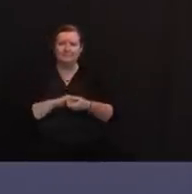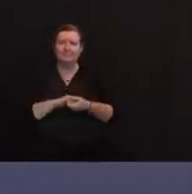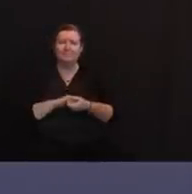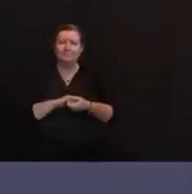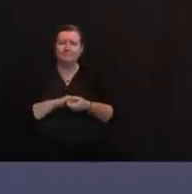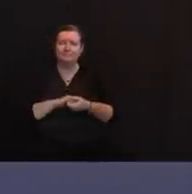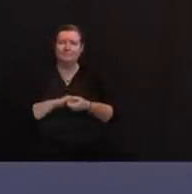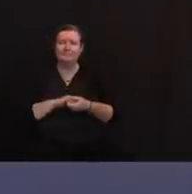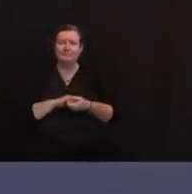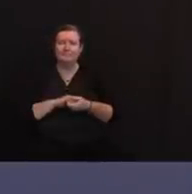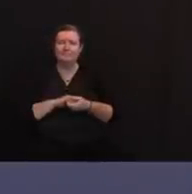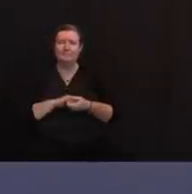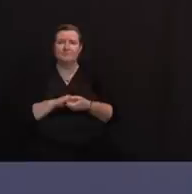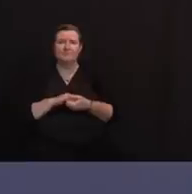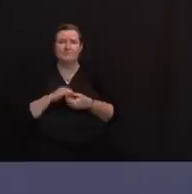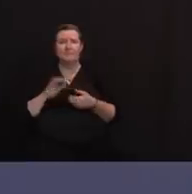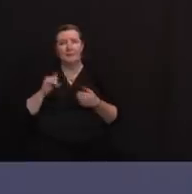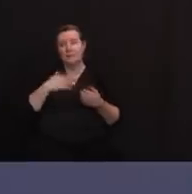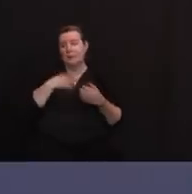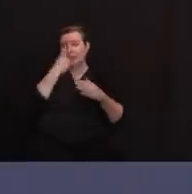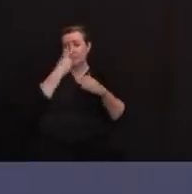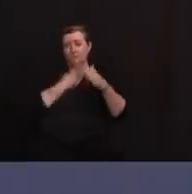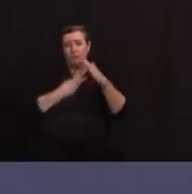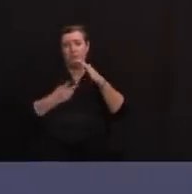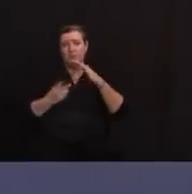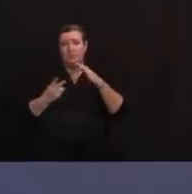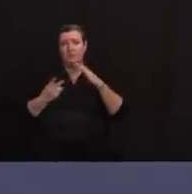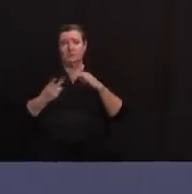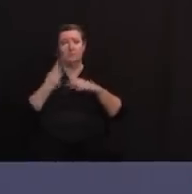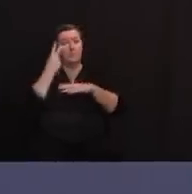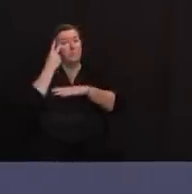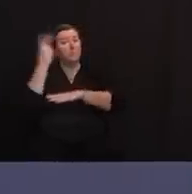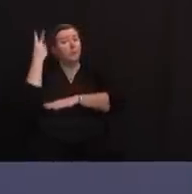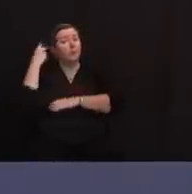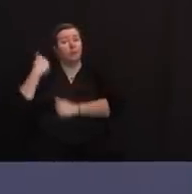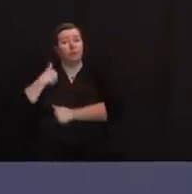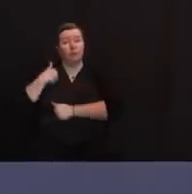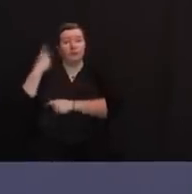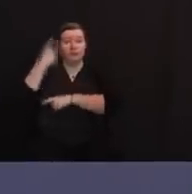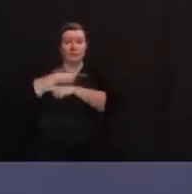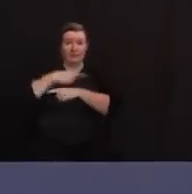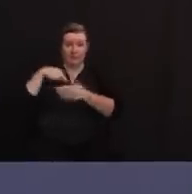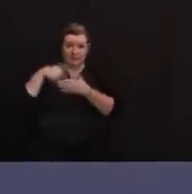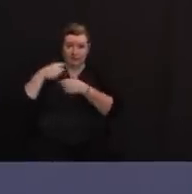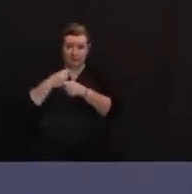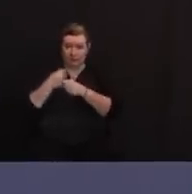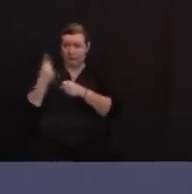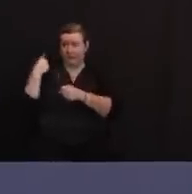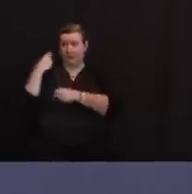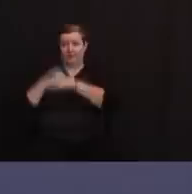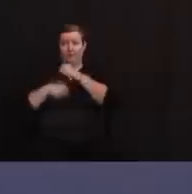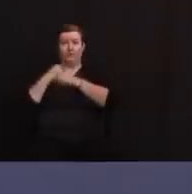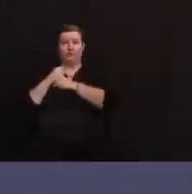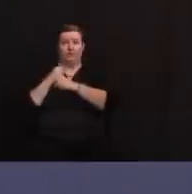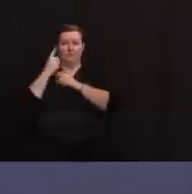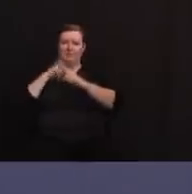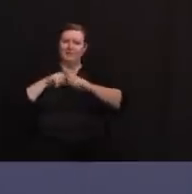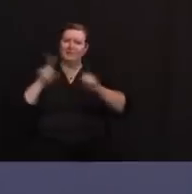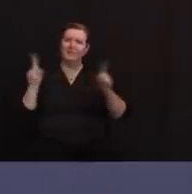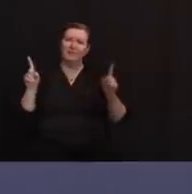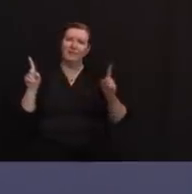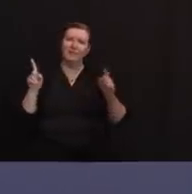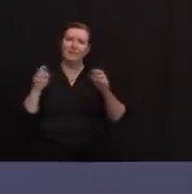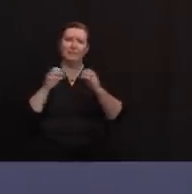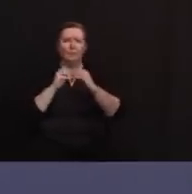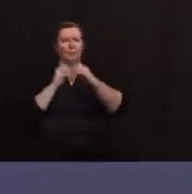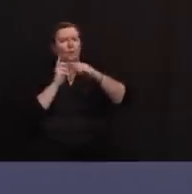on this. Memorial Day is going to look a lot different this year than it did last year, and I mean that in a very good way. But I don't know that we're